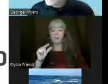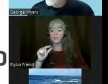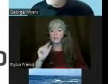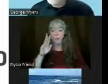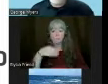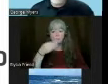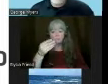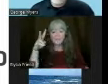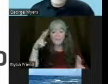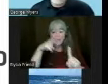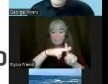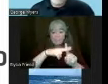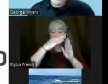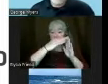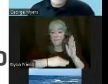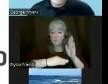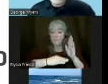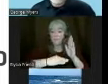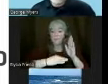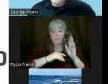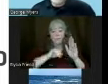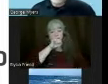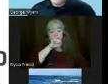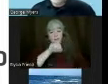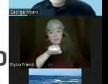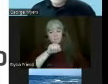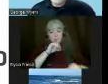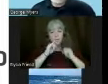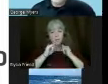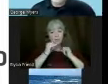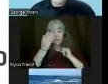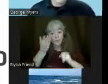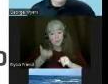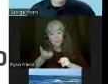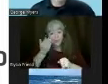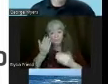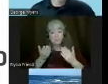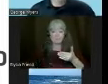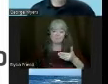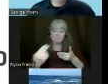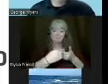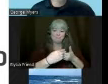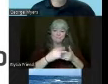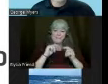application to fill out, and we'd love to interview you and maybe have you on our team.